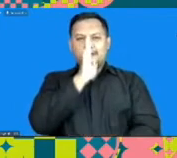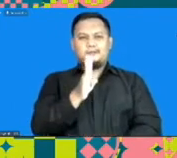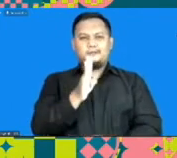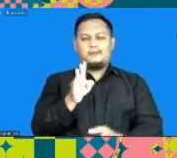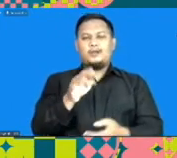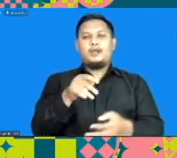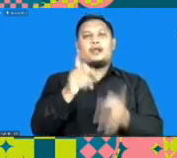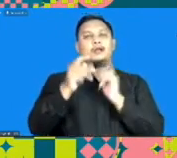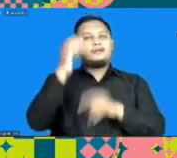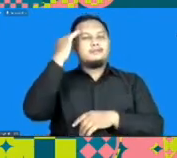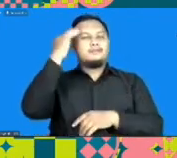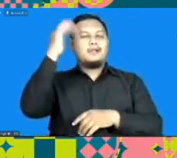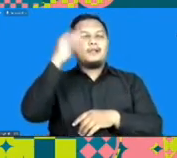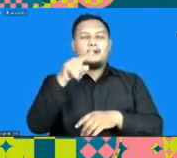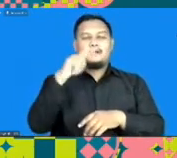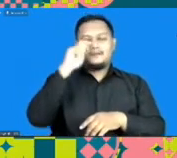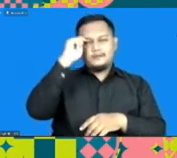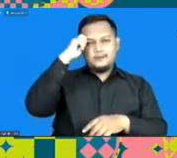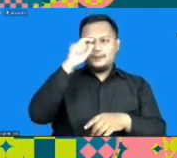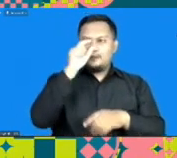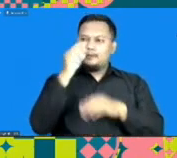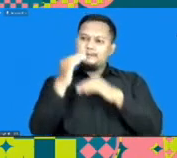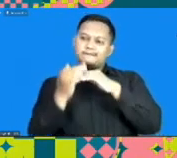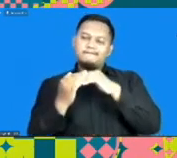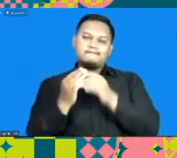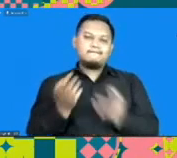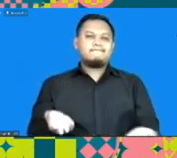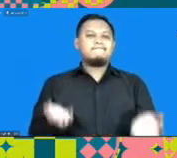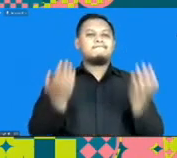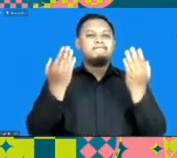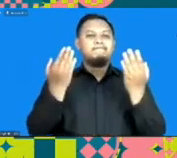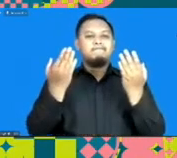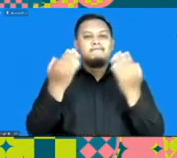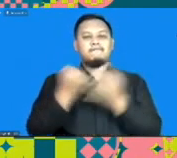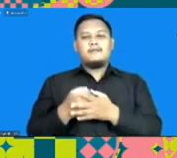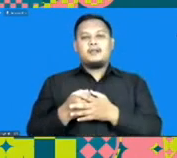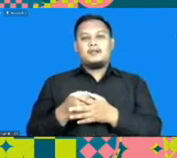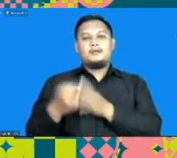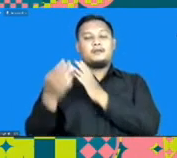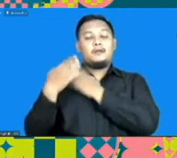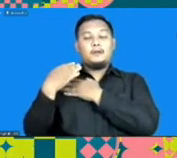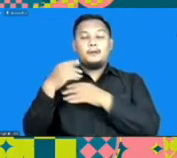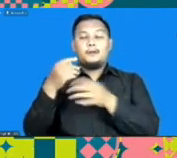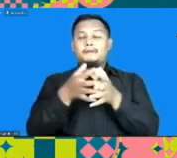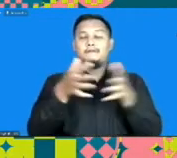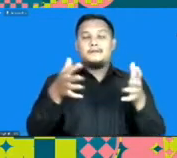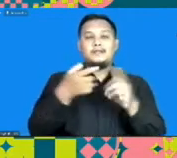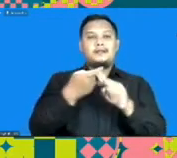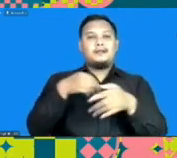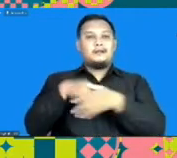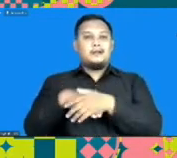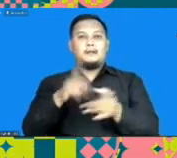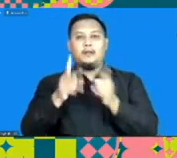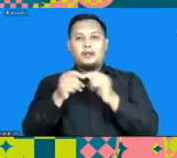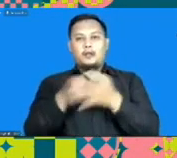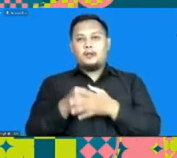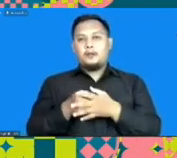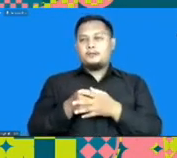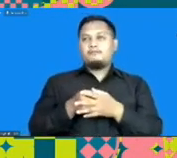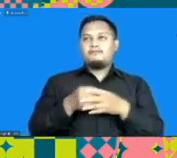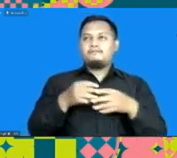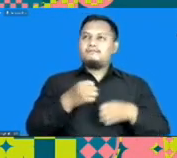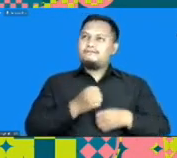from inside out is actually a big challenge. Yes. And as I mentioned earlier, the religion teaching actually doesn't go beyond the religion,